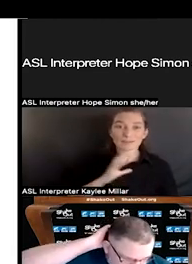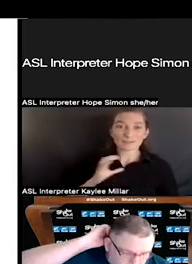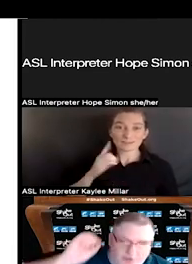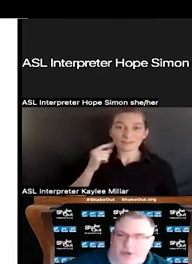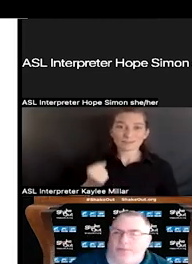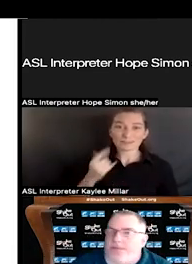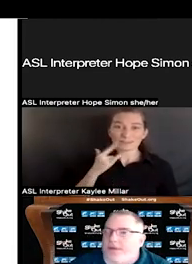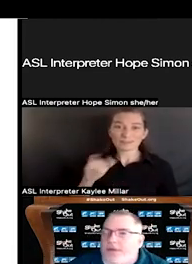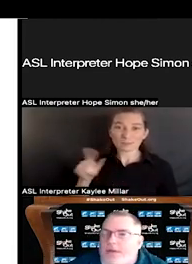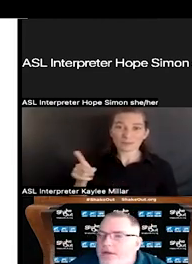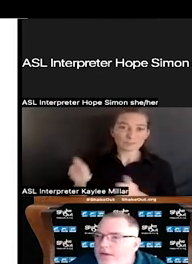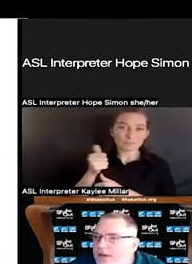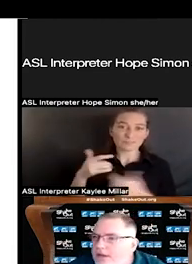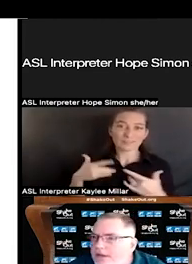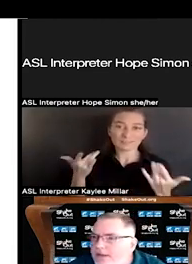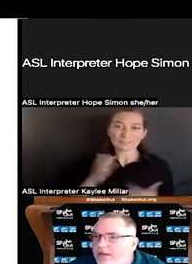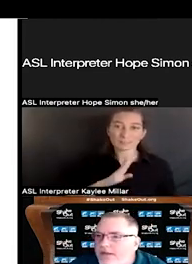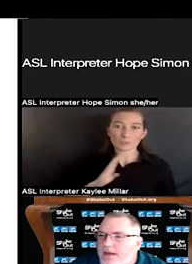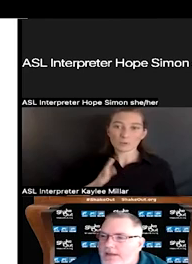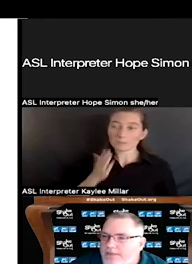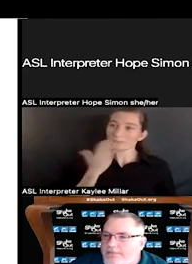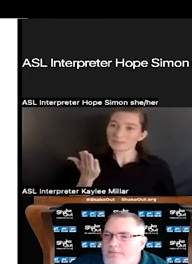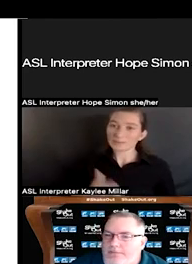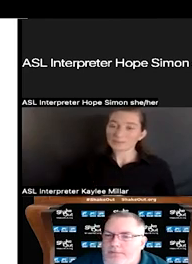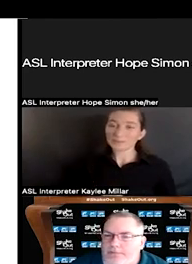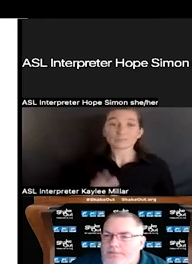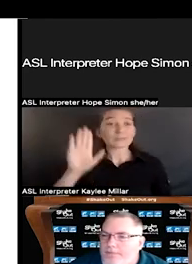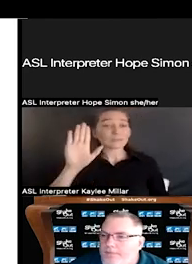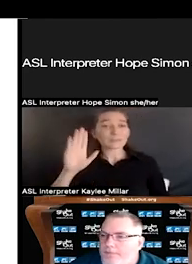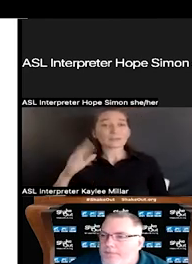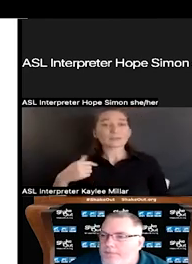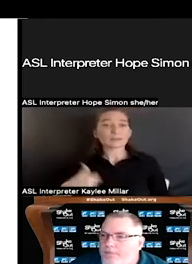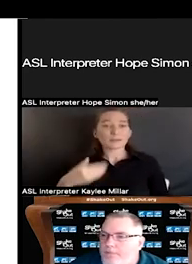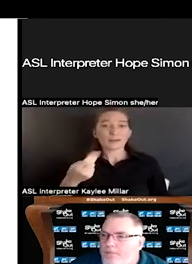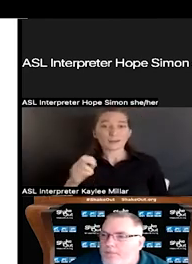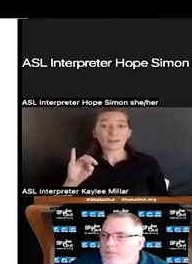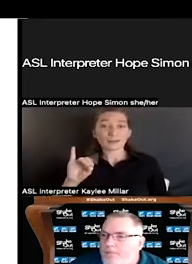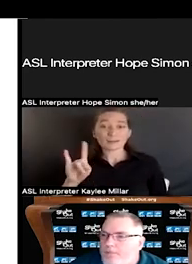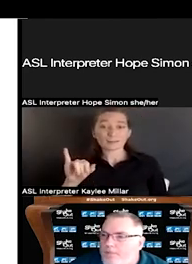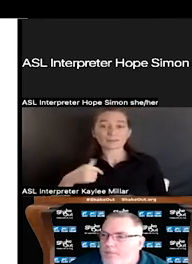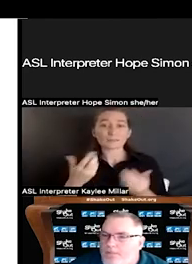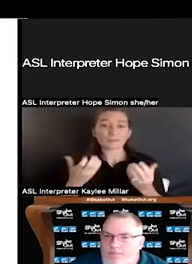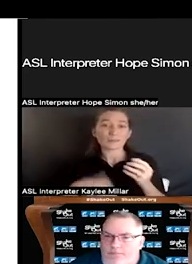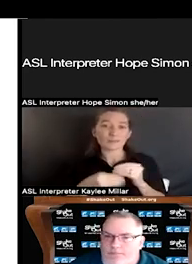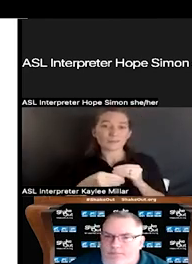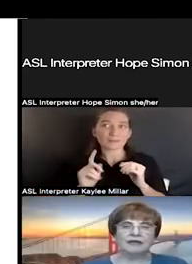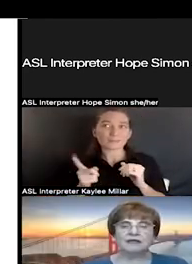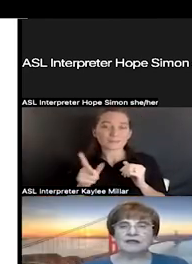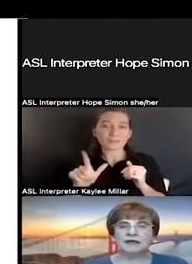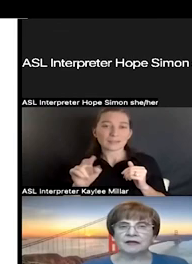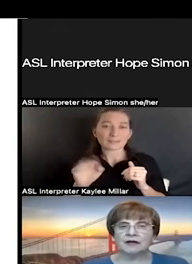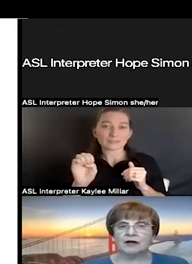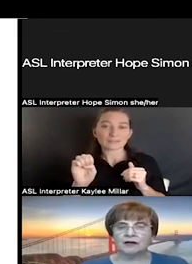the Events Bureau. Mark, this is Heidi Rosofsky. The other thing I'd like to say, and piggybacking on what Lance had said,